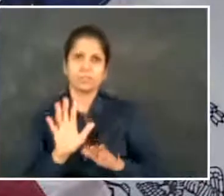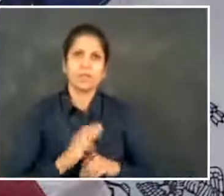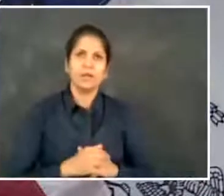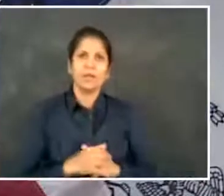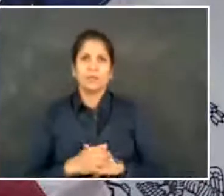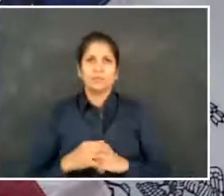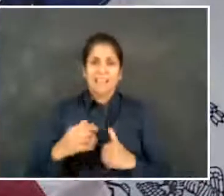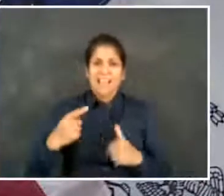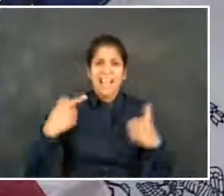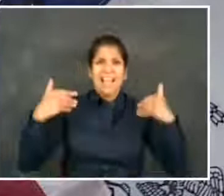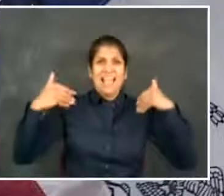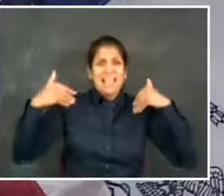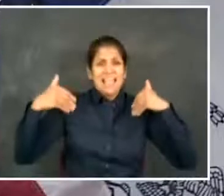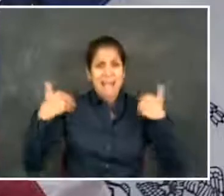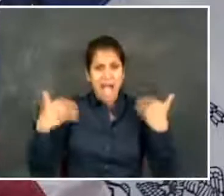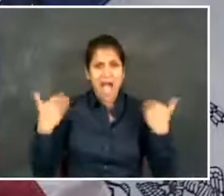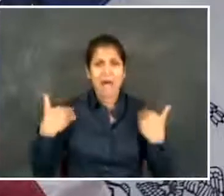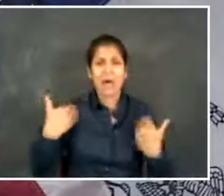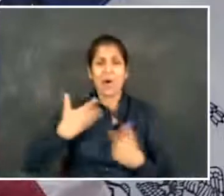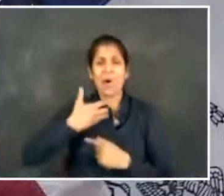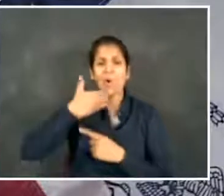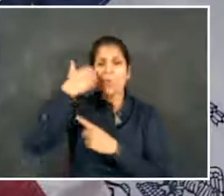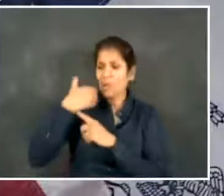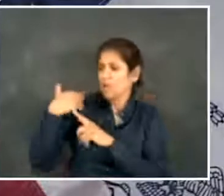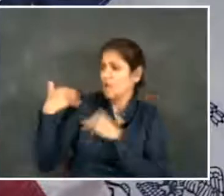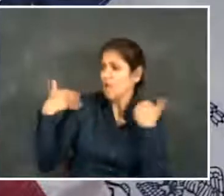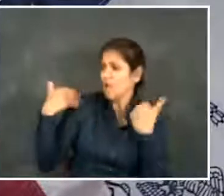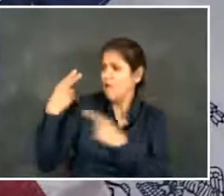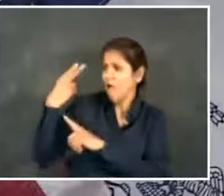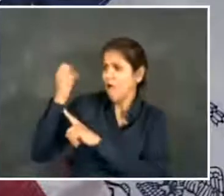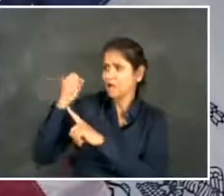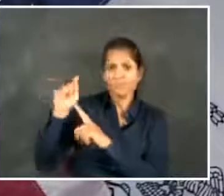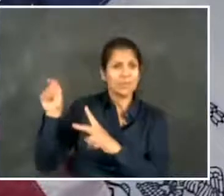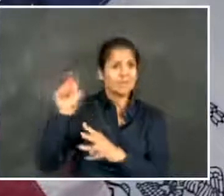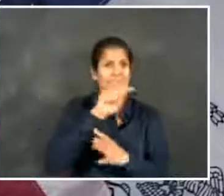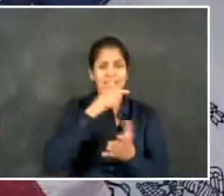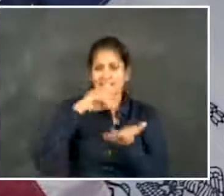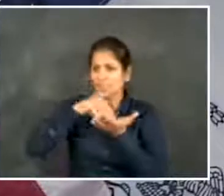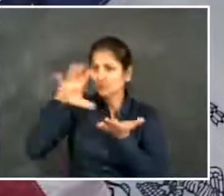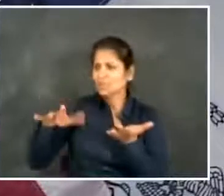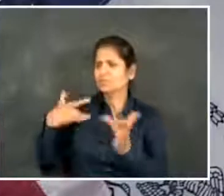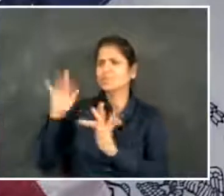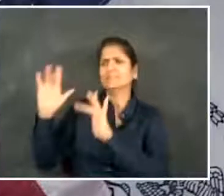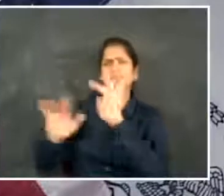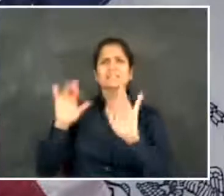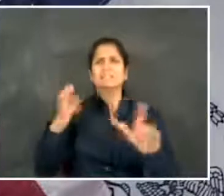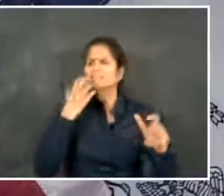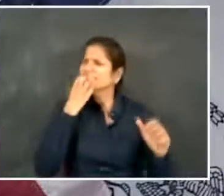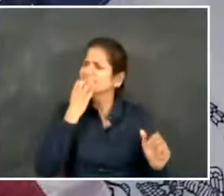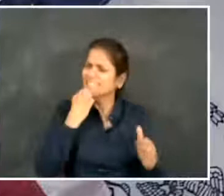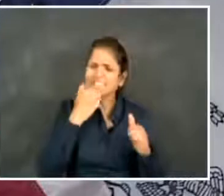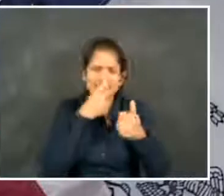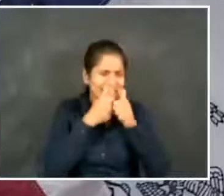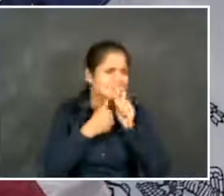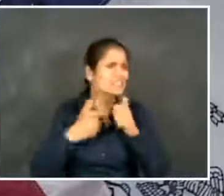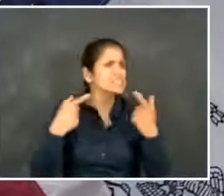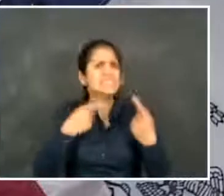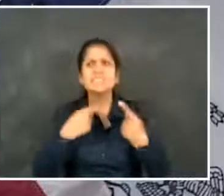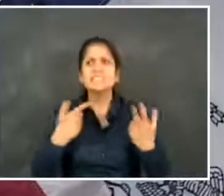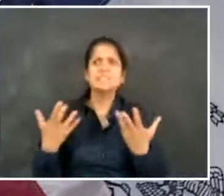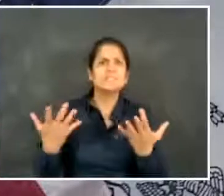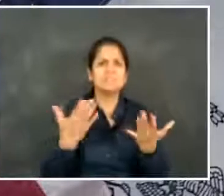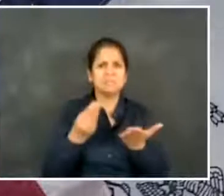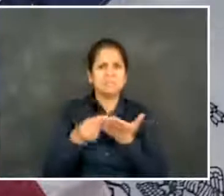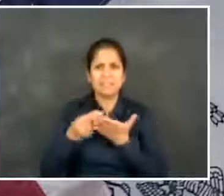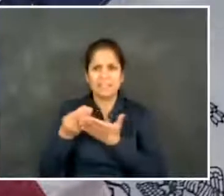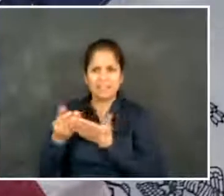people who would benefit from the Summer Youth Employment Program are of an age that, my own children were not so long ago, and I can relate to